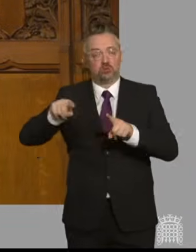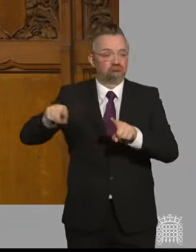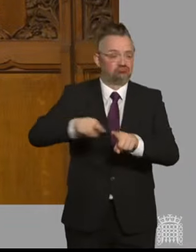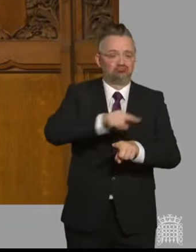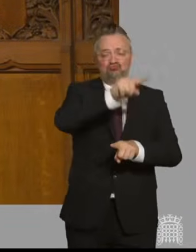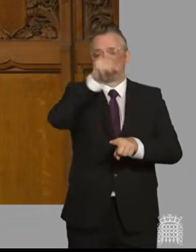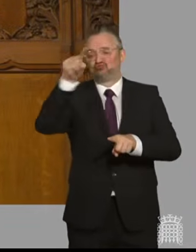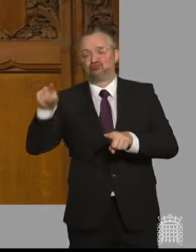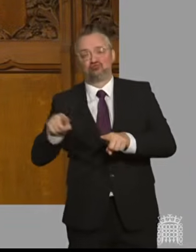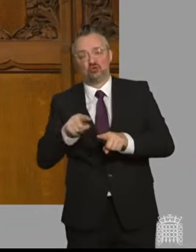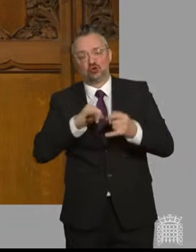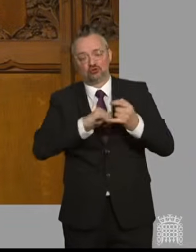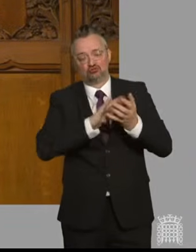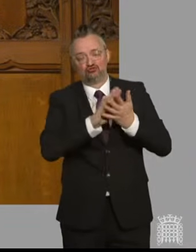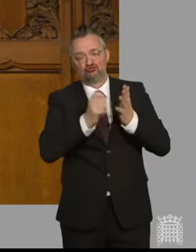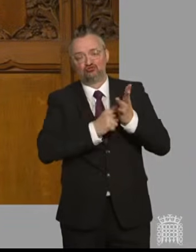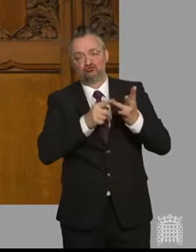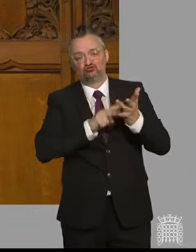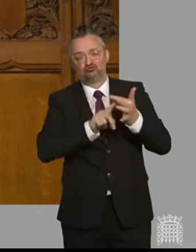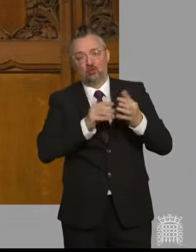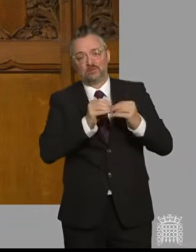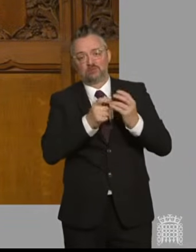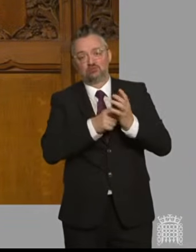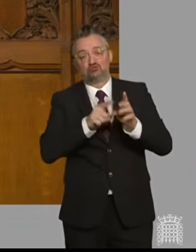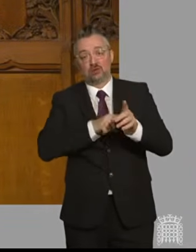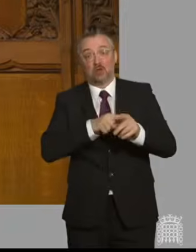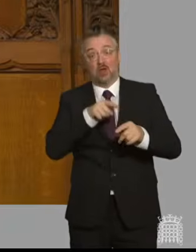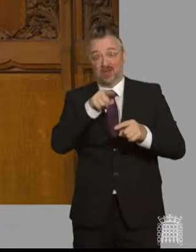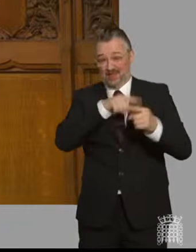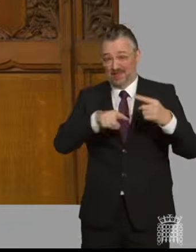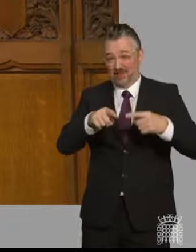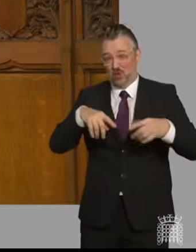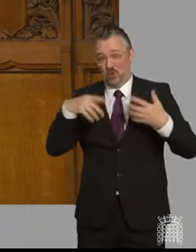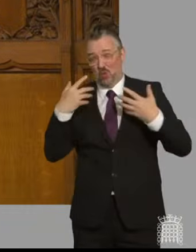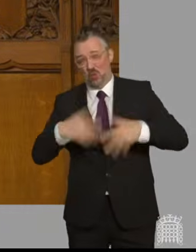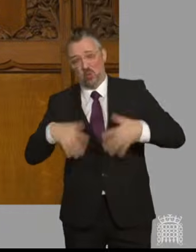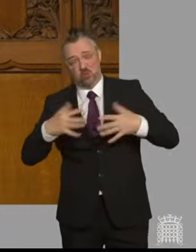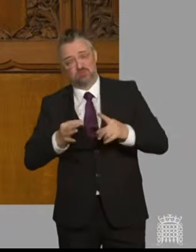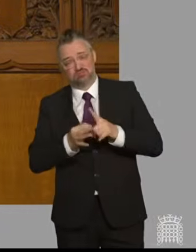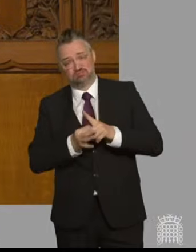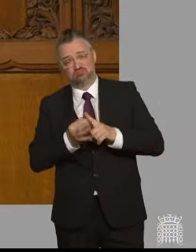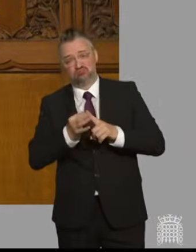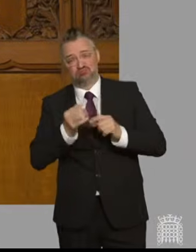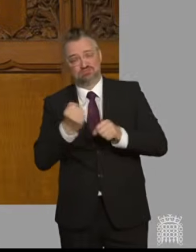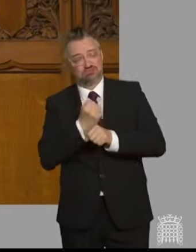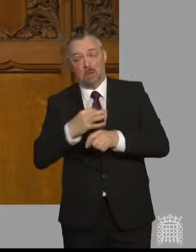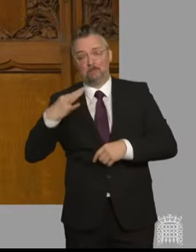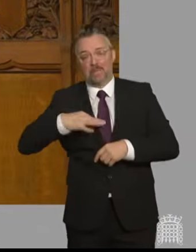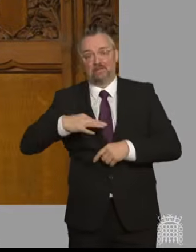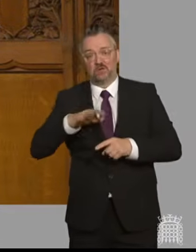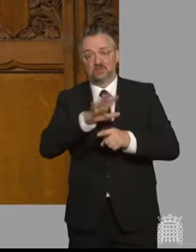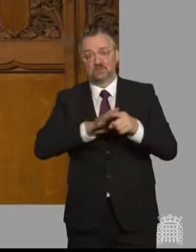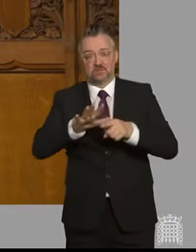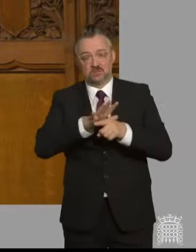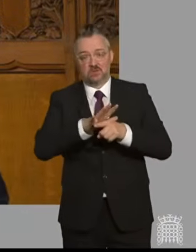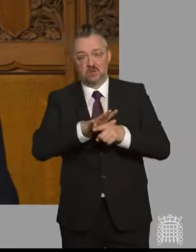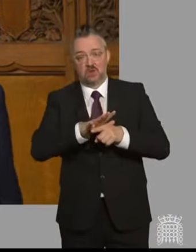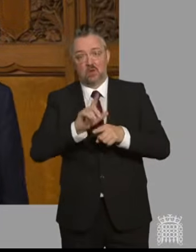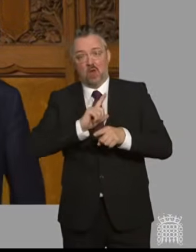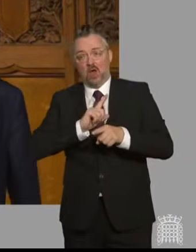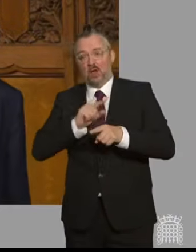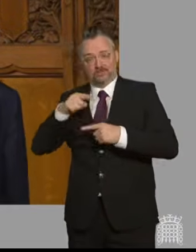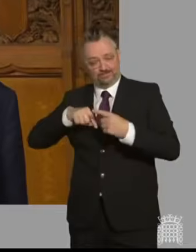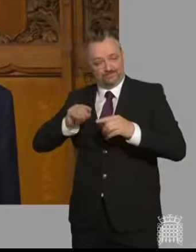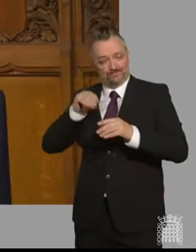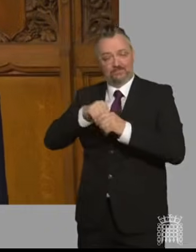have a major benefit not just for us, but those who follow us in Shropshire. There is, however, one issue I would like to